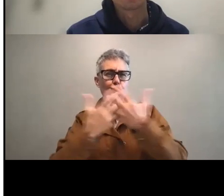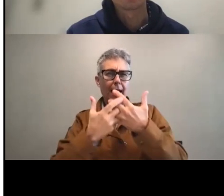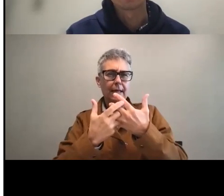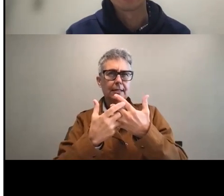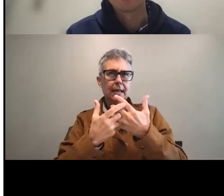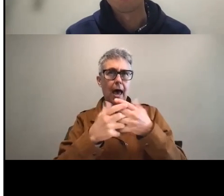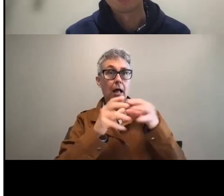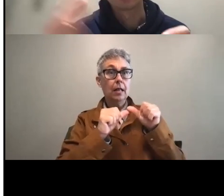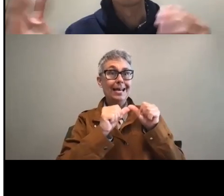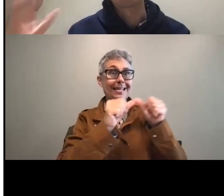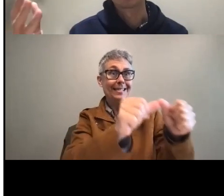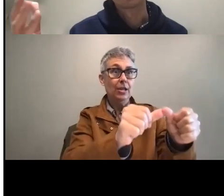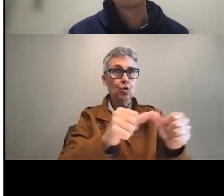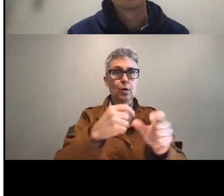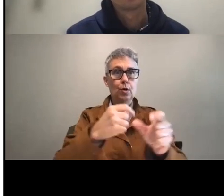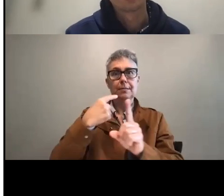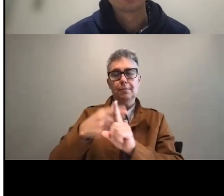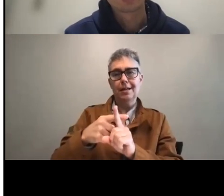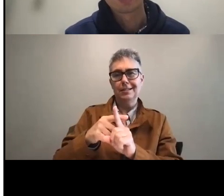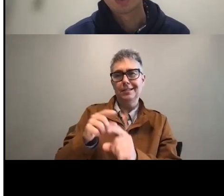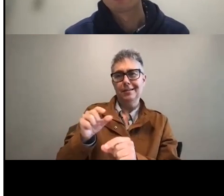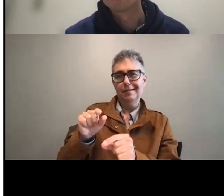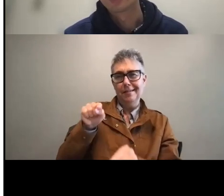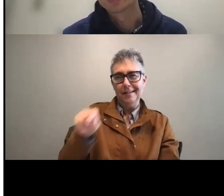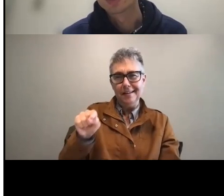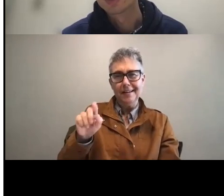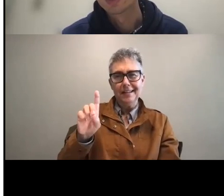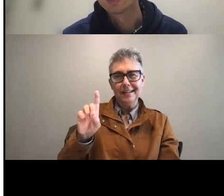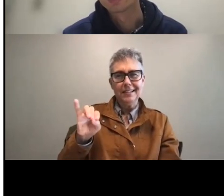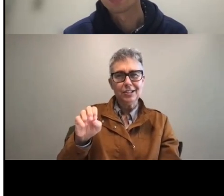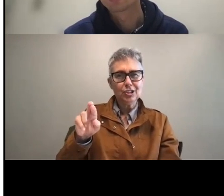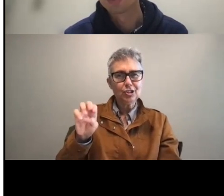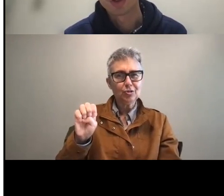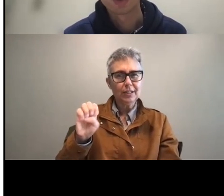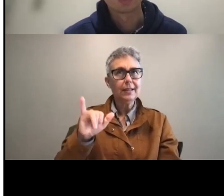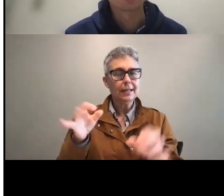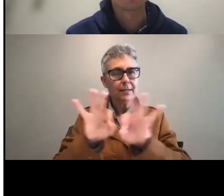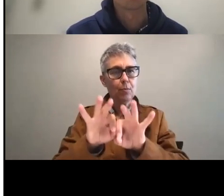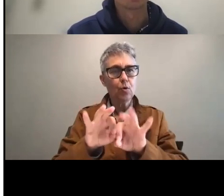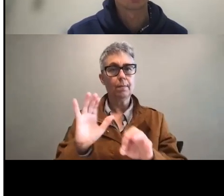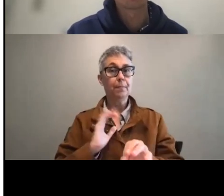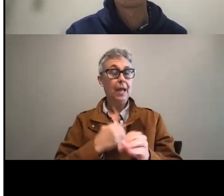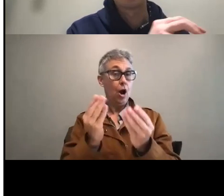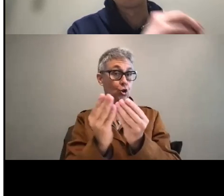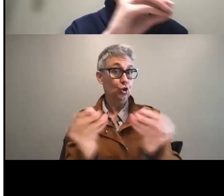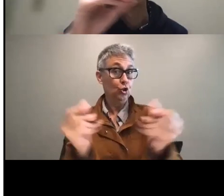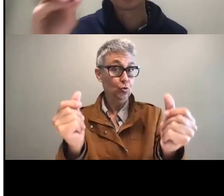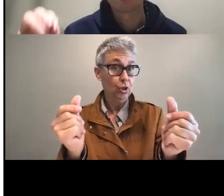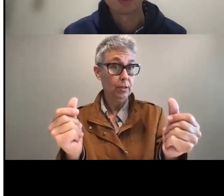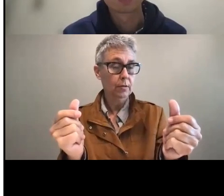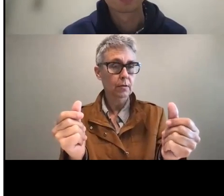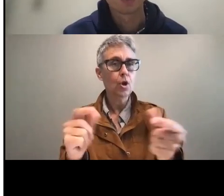is important. And here our formulation is, our solution is, we generate an amino